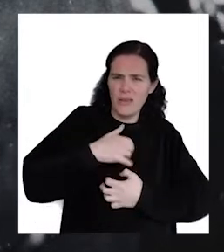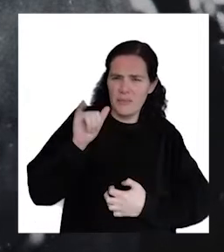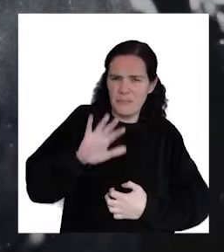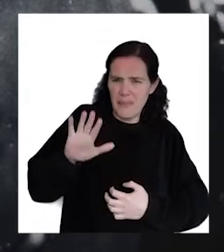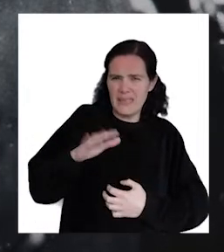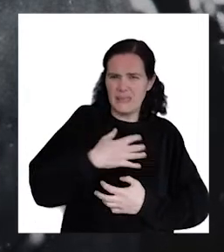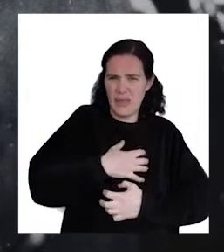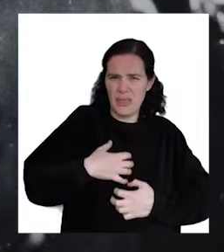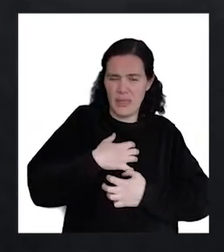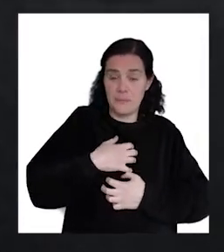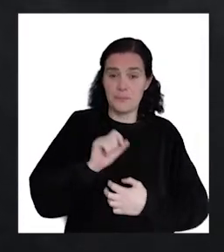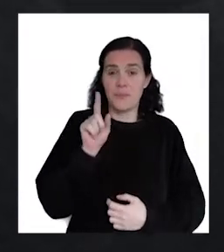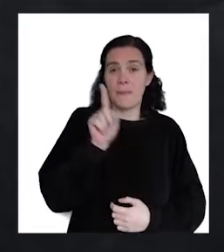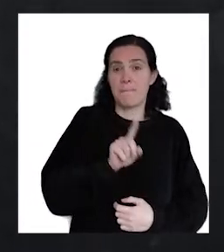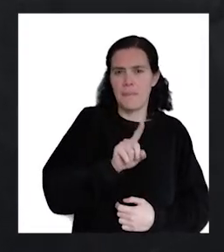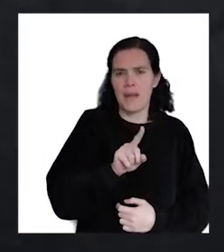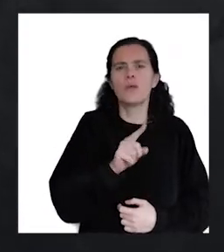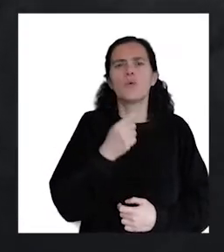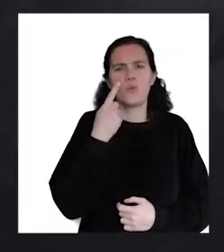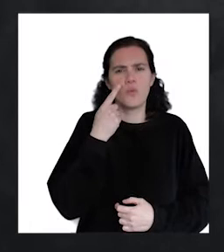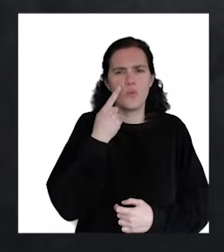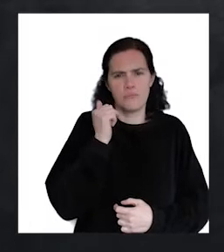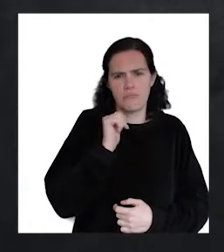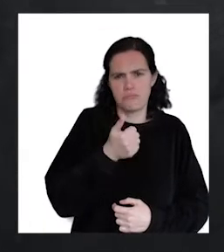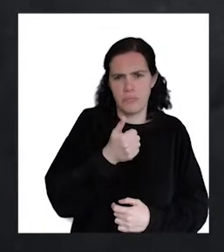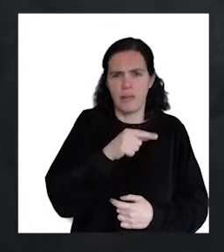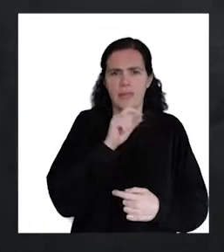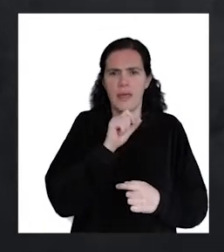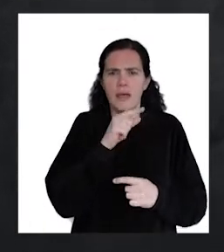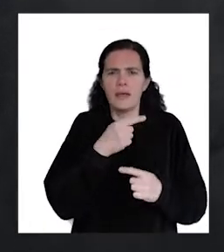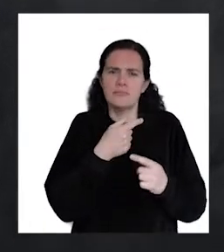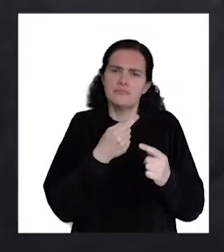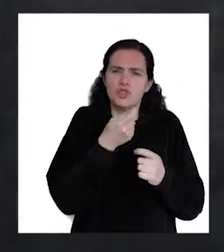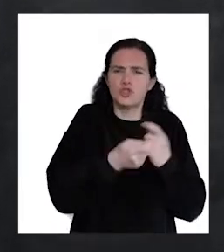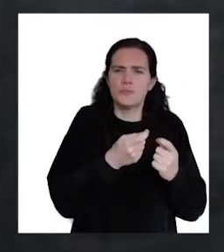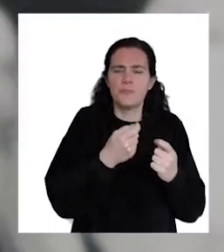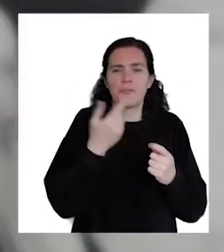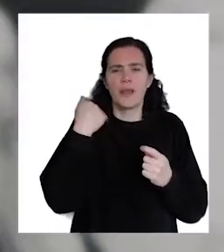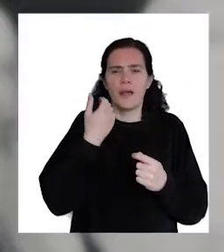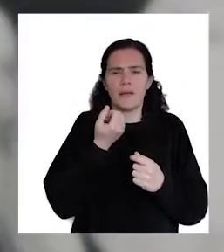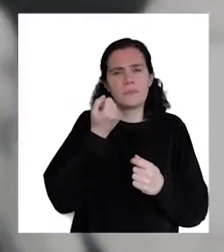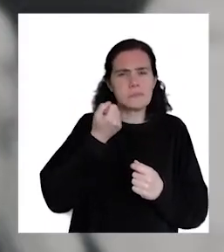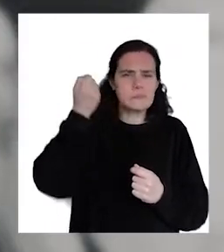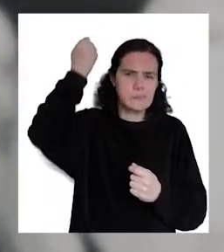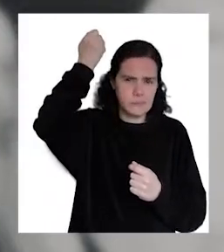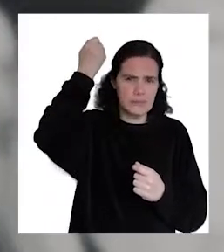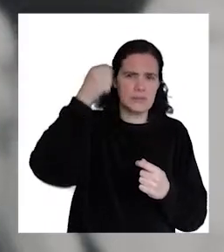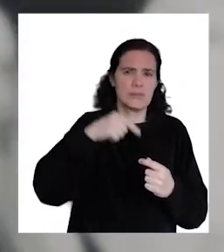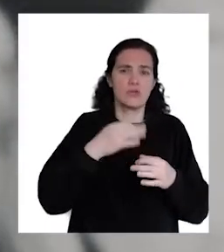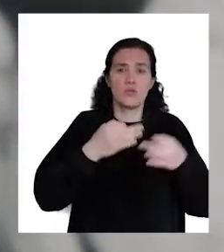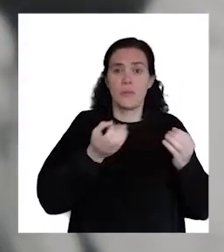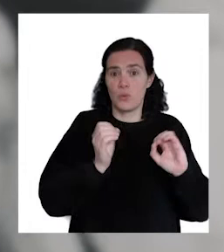disturbing image. The first one here is a very well-known image. It's a scene of lynching